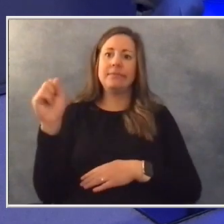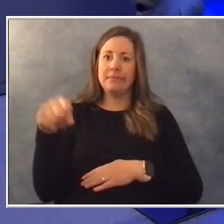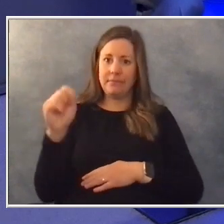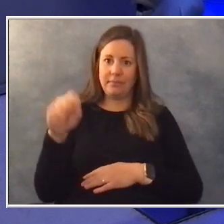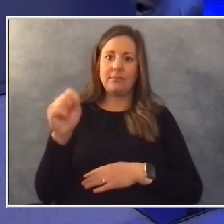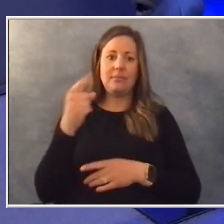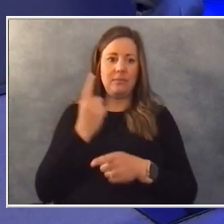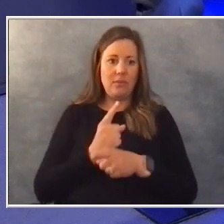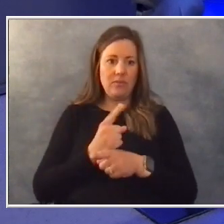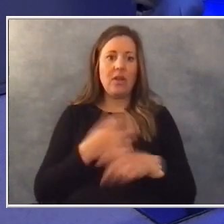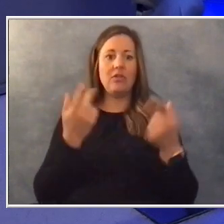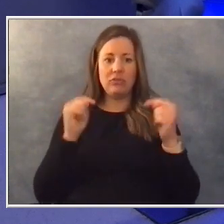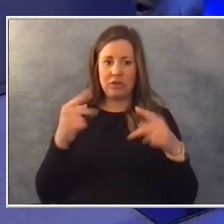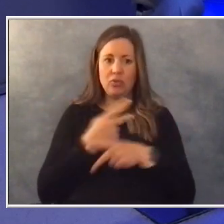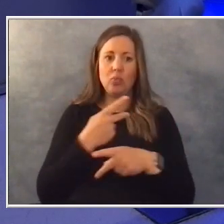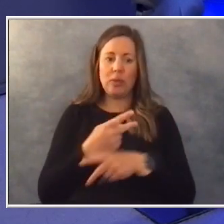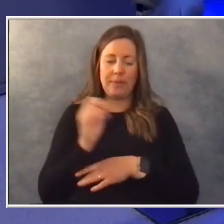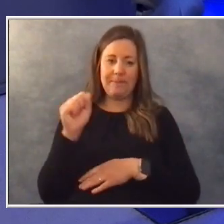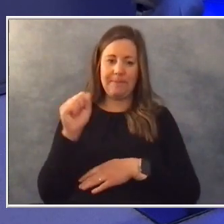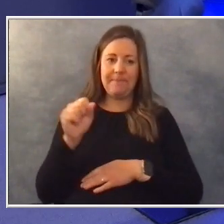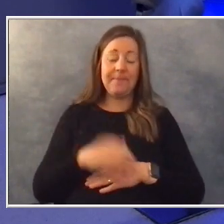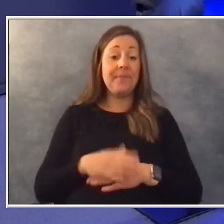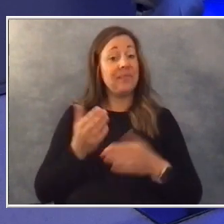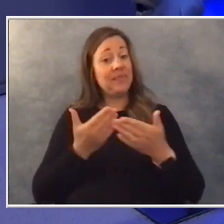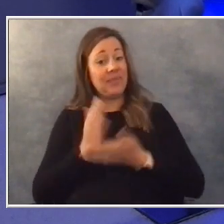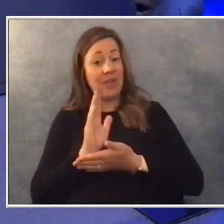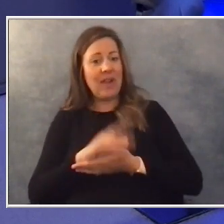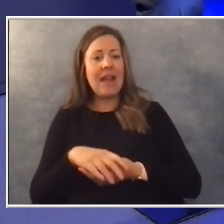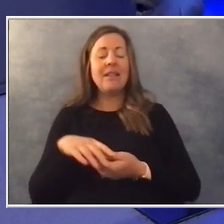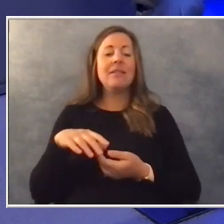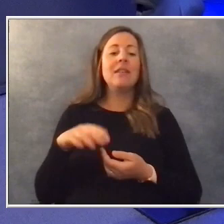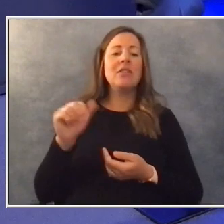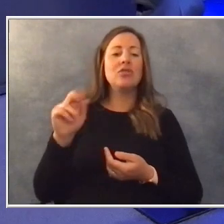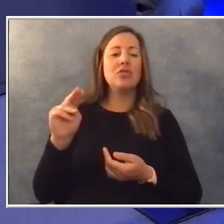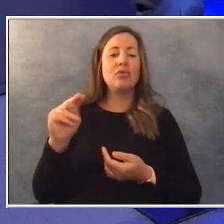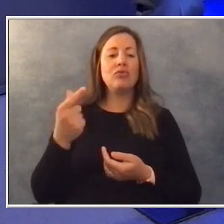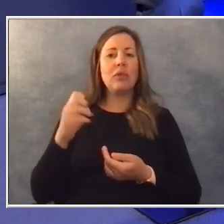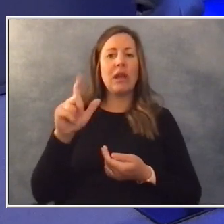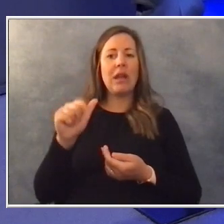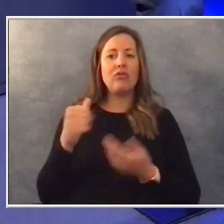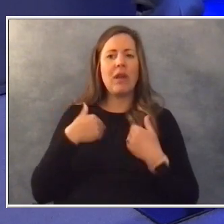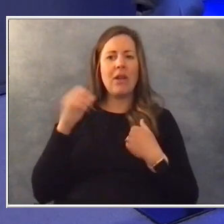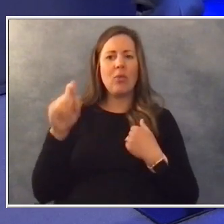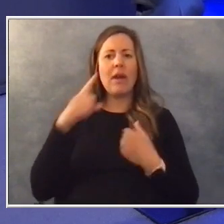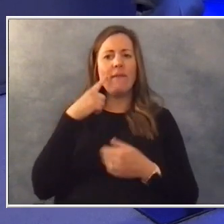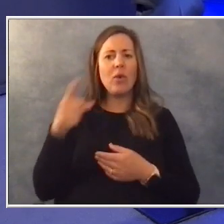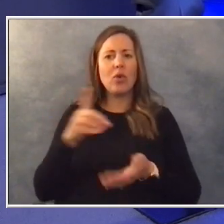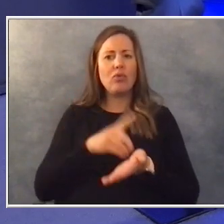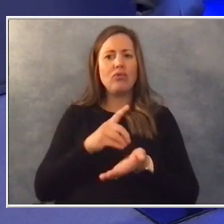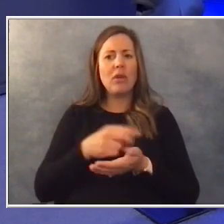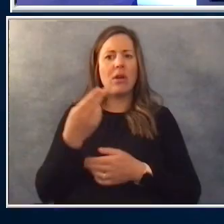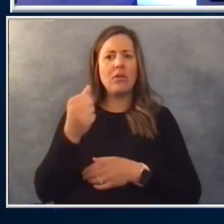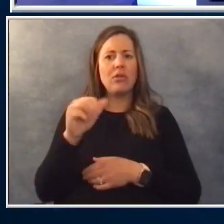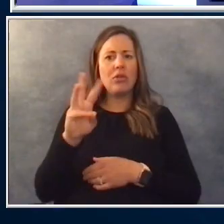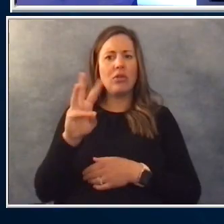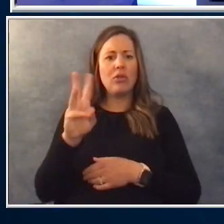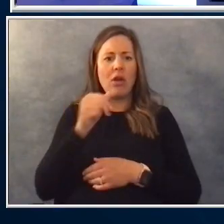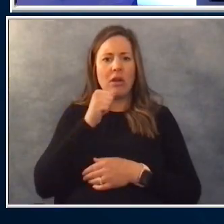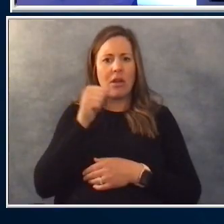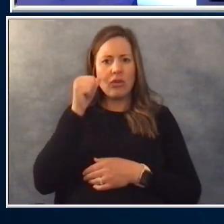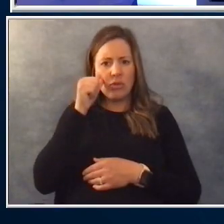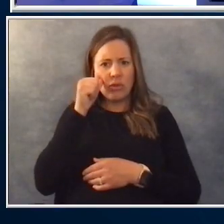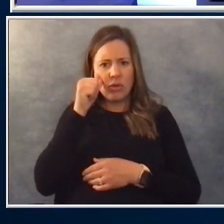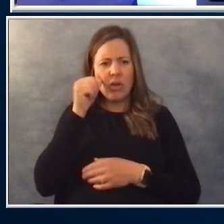try to sort it out a little bit. All right, so Angela had a question, Dr. Hawkinson, for you yesterday, and I wanted to sneak this in here. Can you